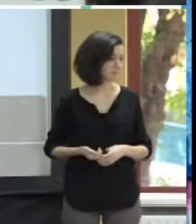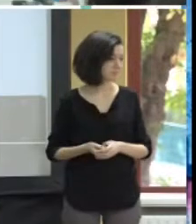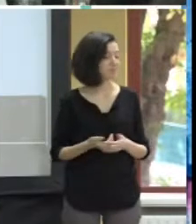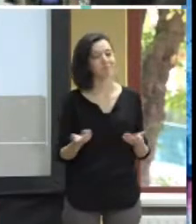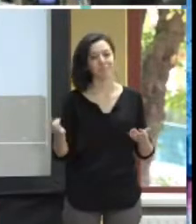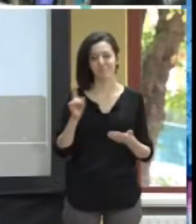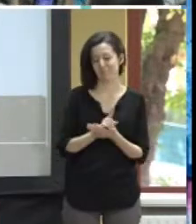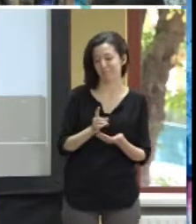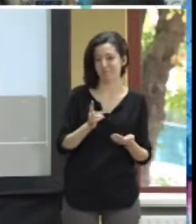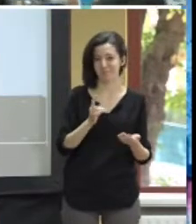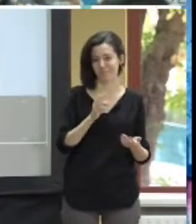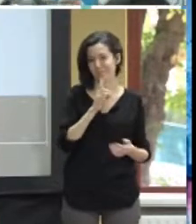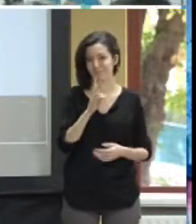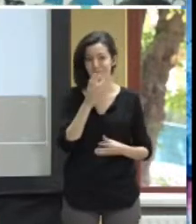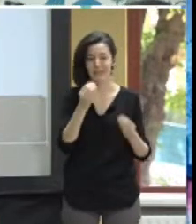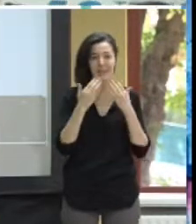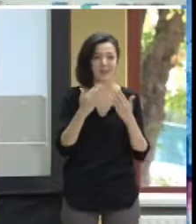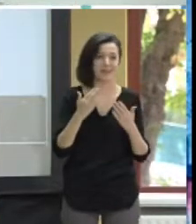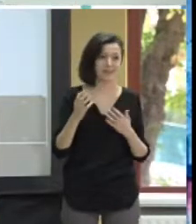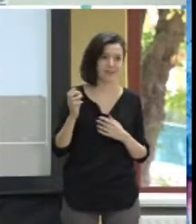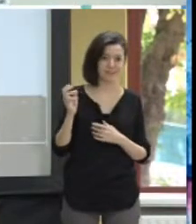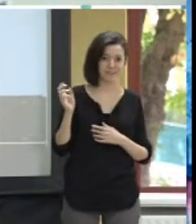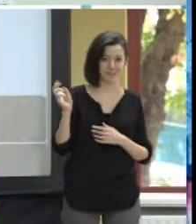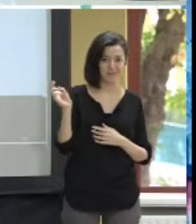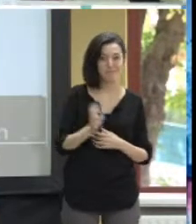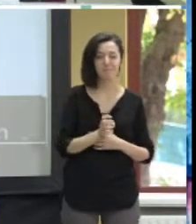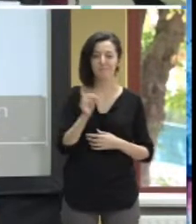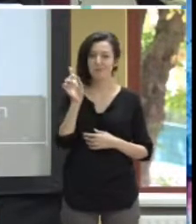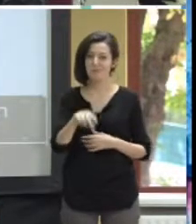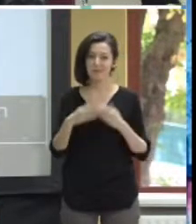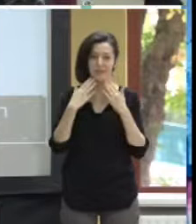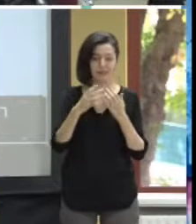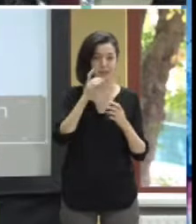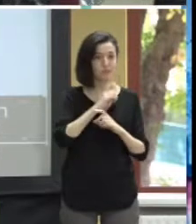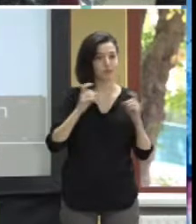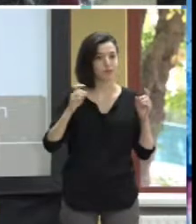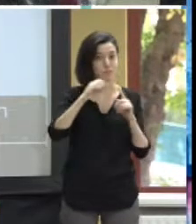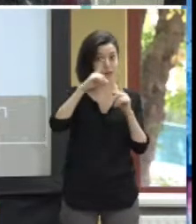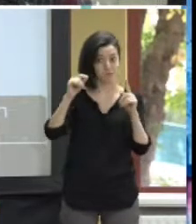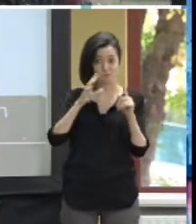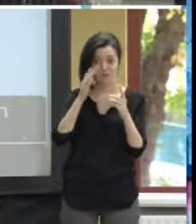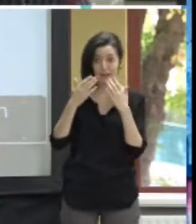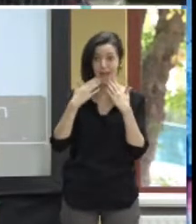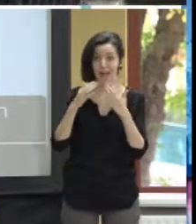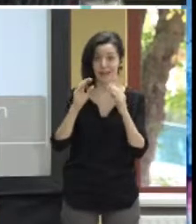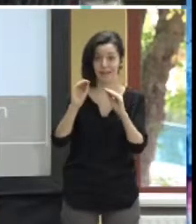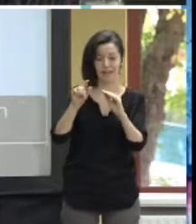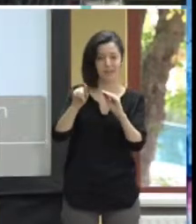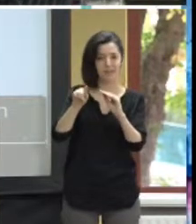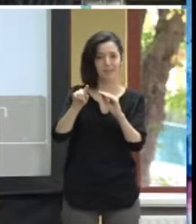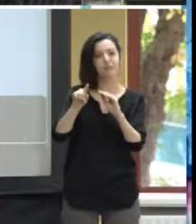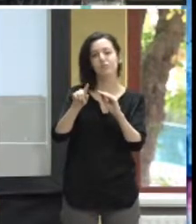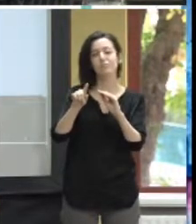here. And also thank you very much for the Vodafone Foundation, because due to the Vodafone Foundation, I was actually only being